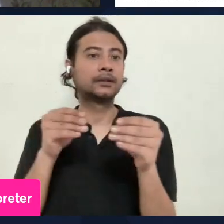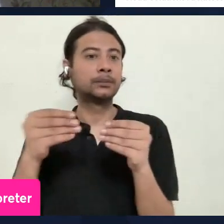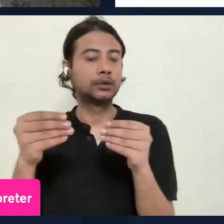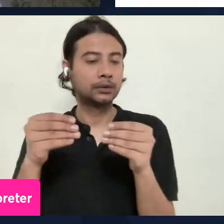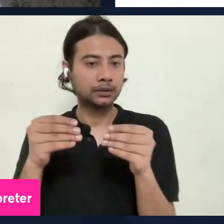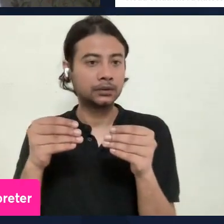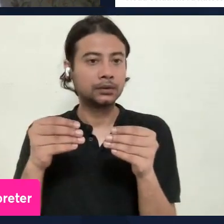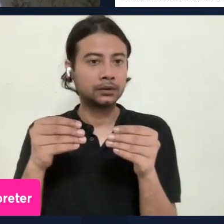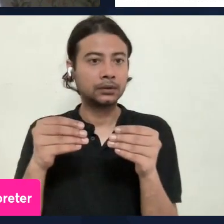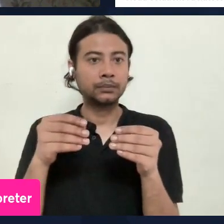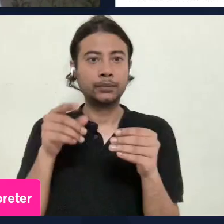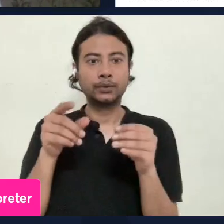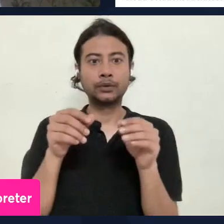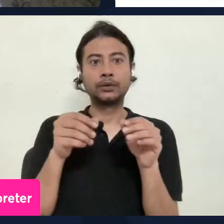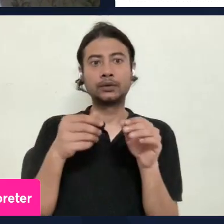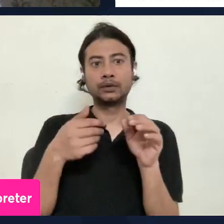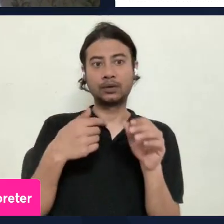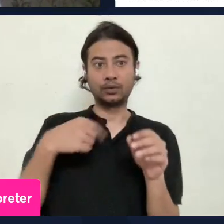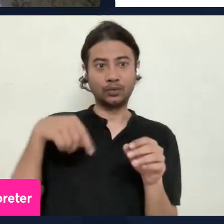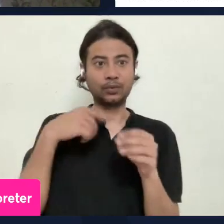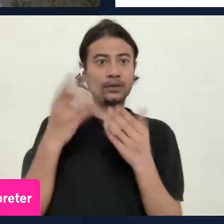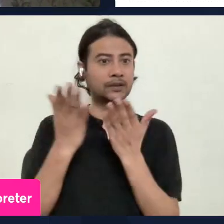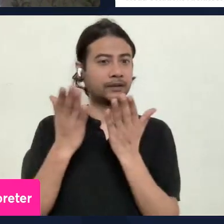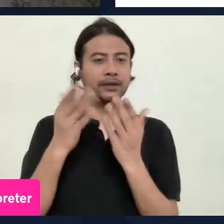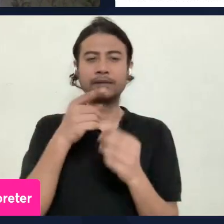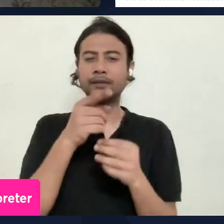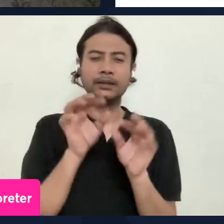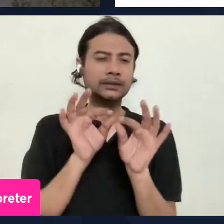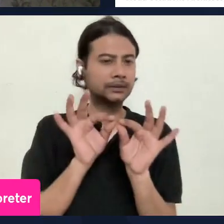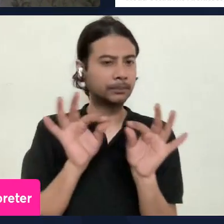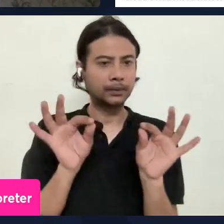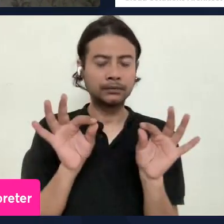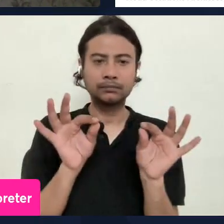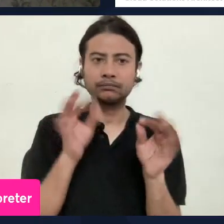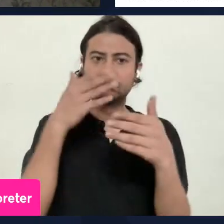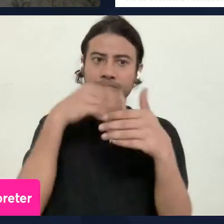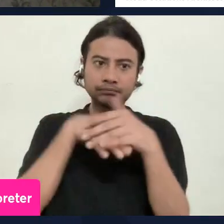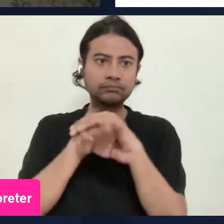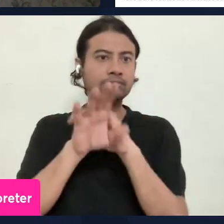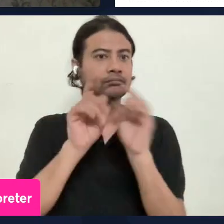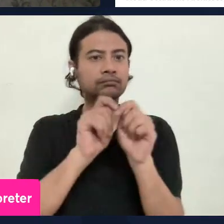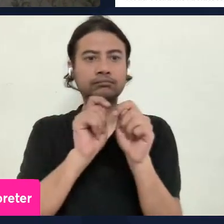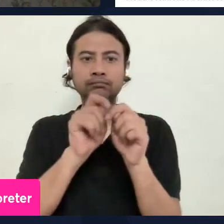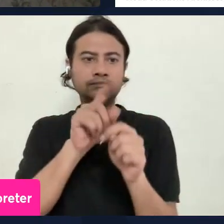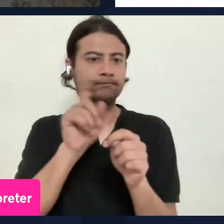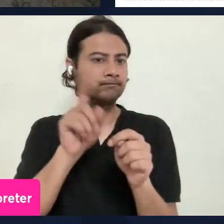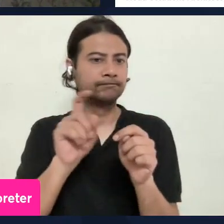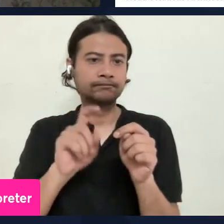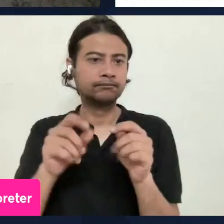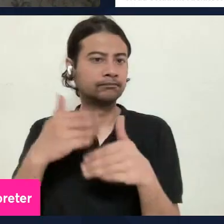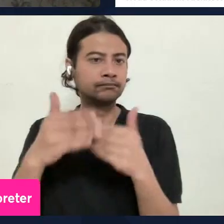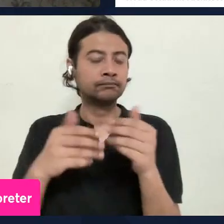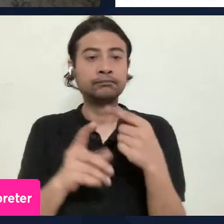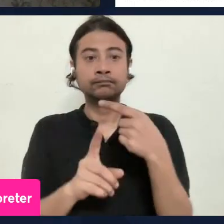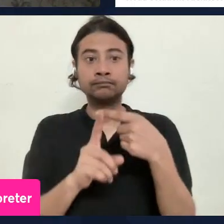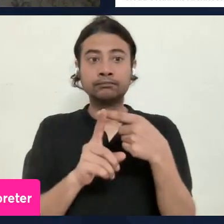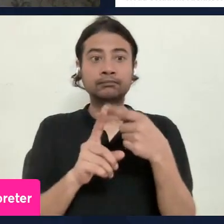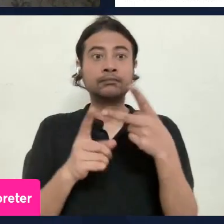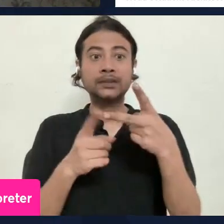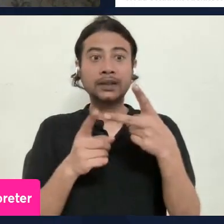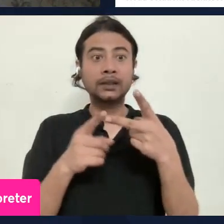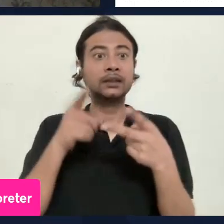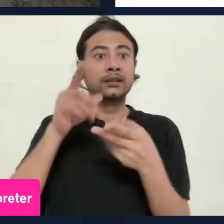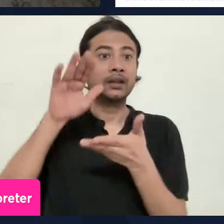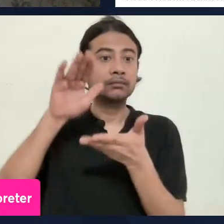very simplistic service to work with. And the flexibility of it, the fact that you can scale it up, you can scale it